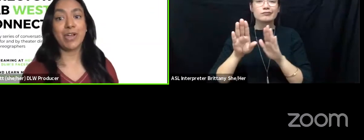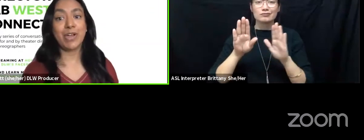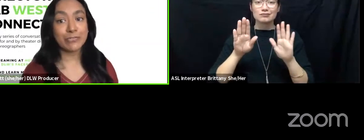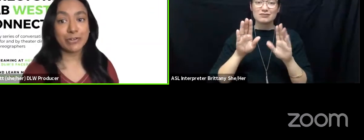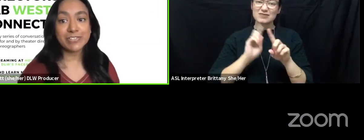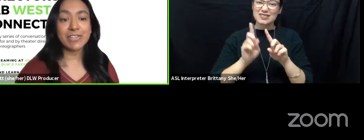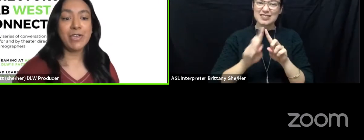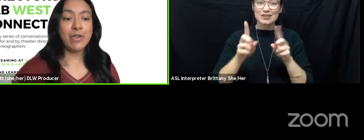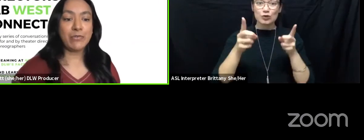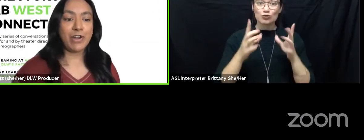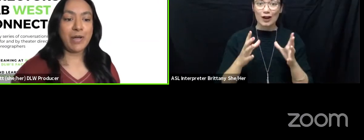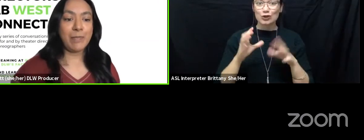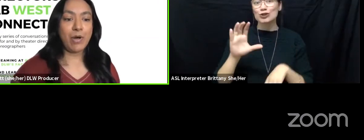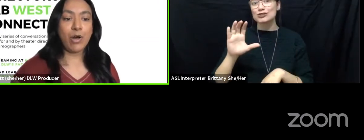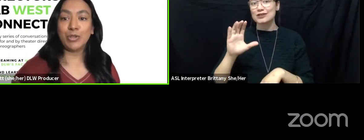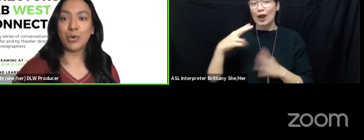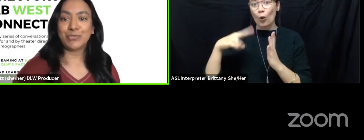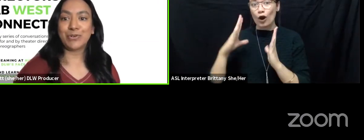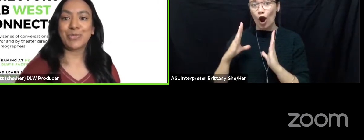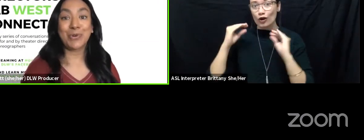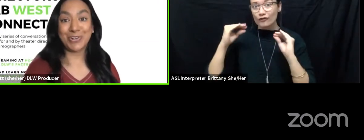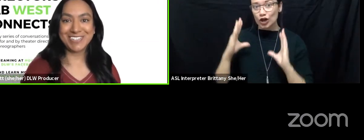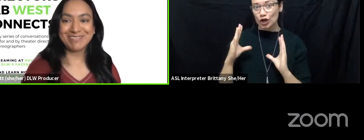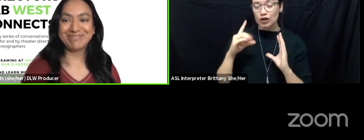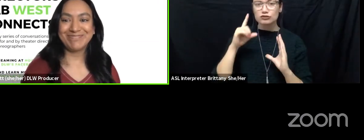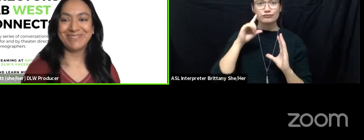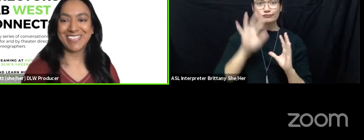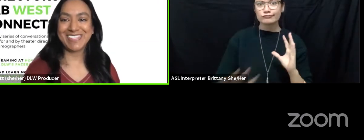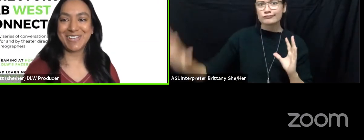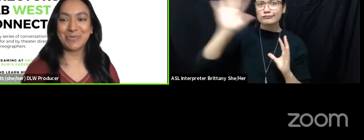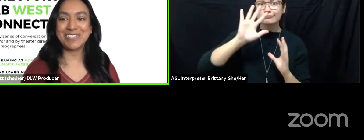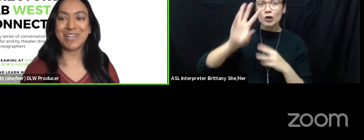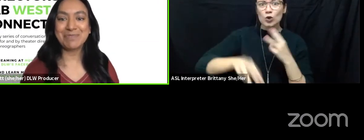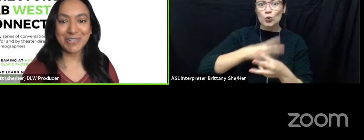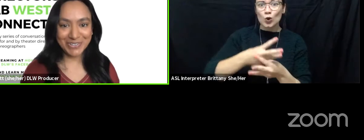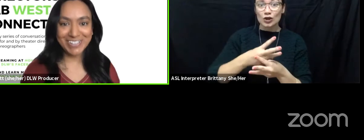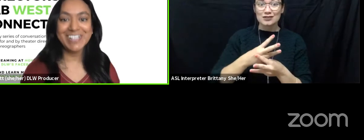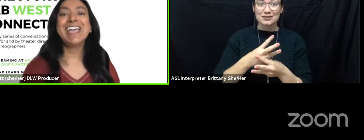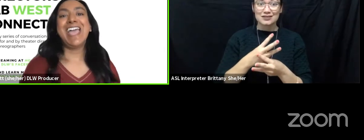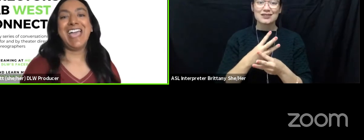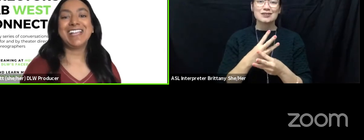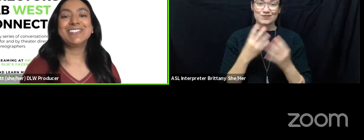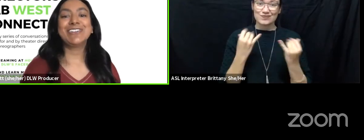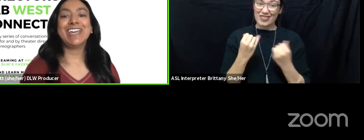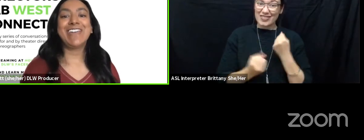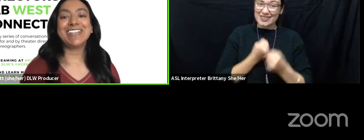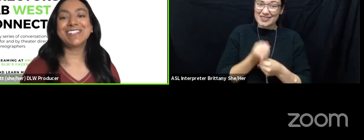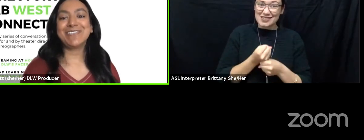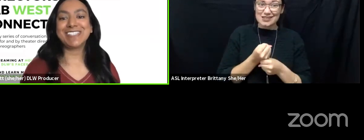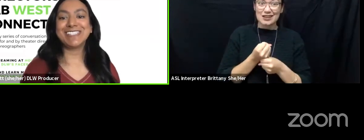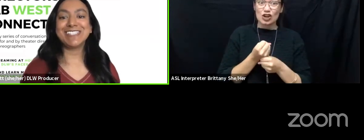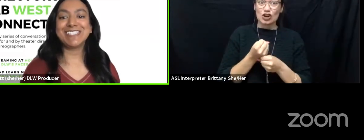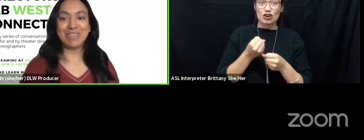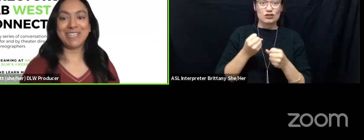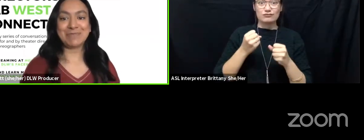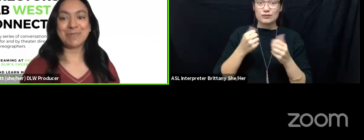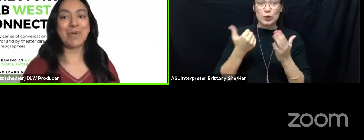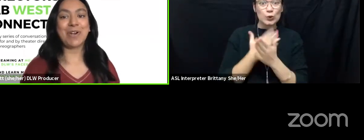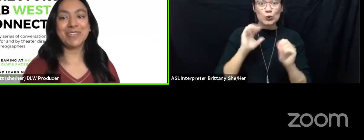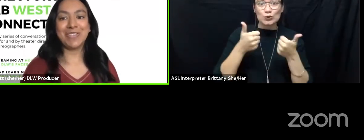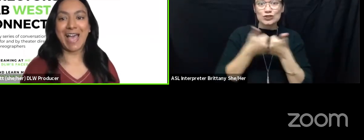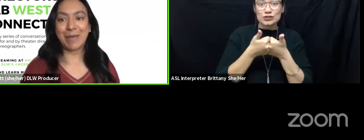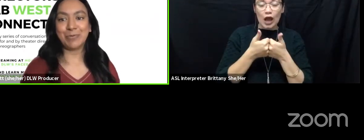and choreographers from all over the world. This year, we jumped a hurdle and took advantage of this digital medium